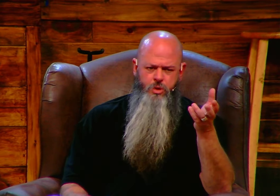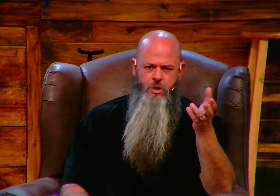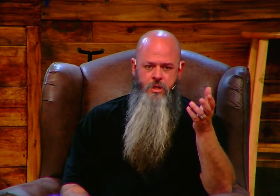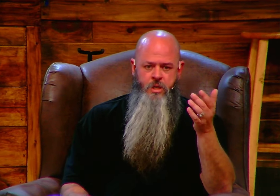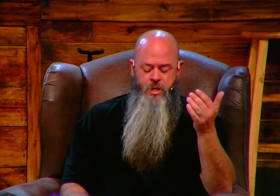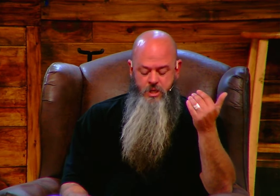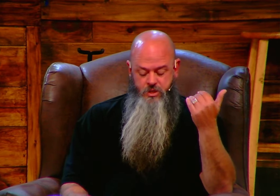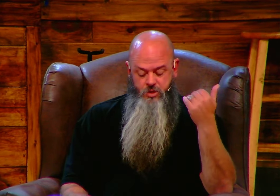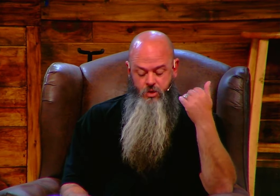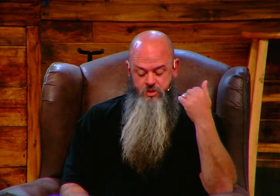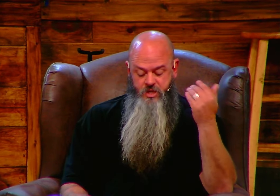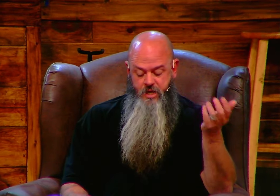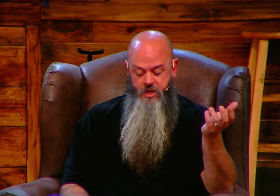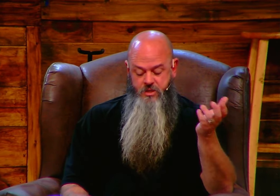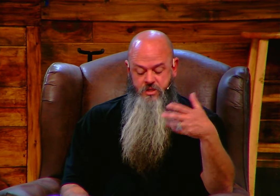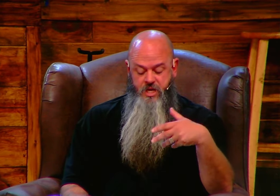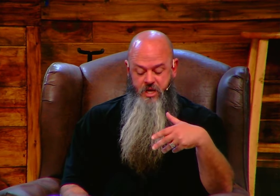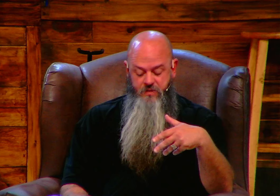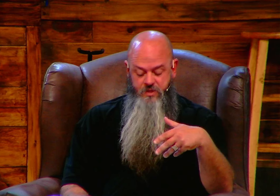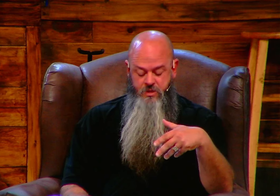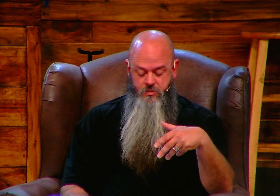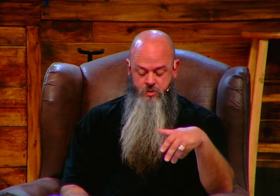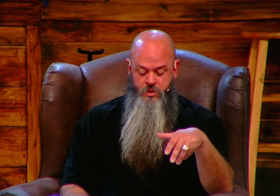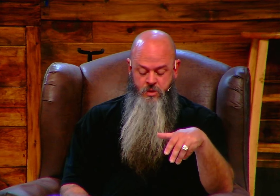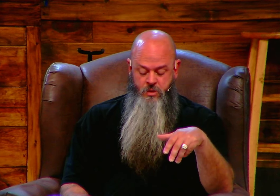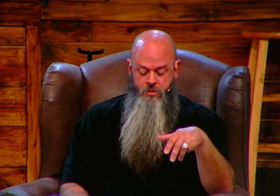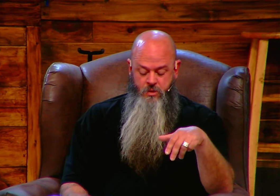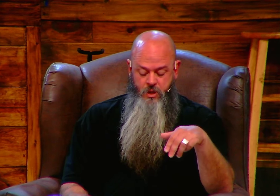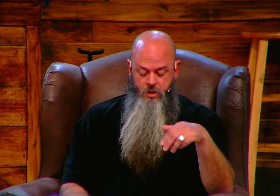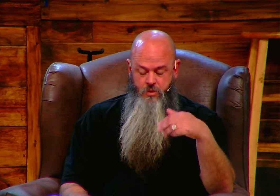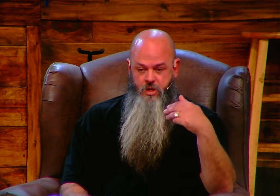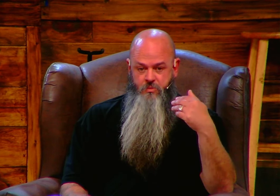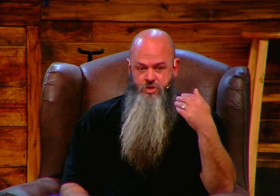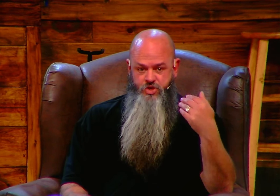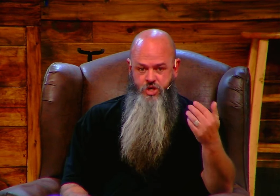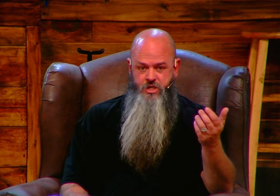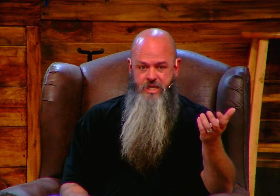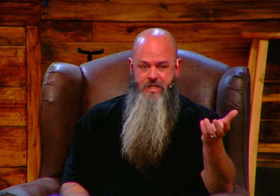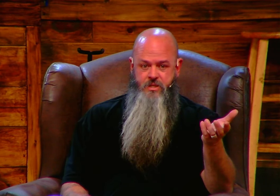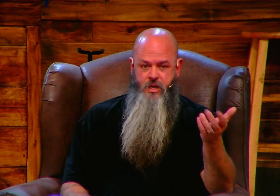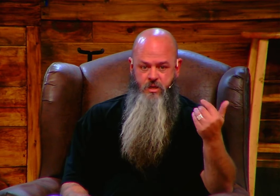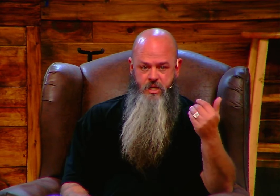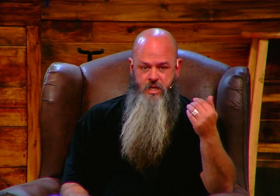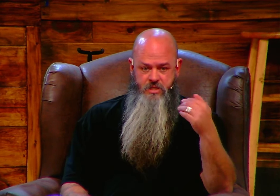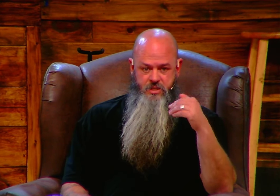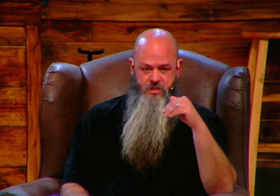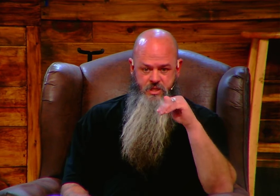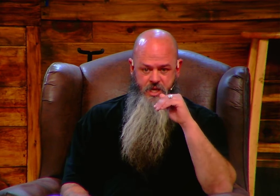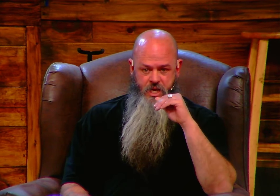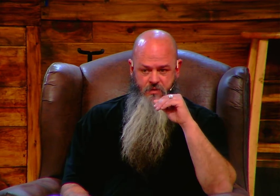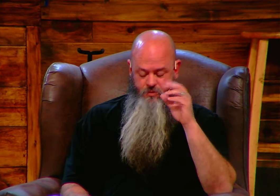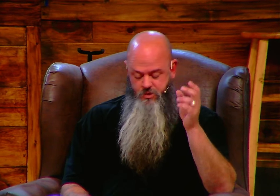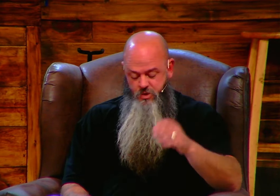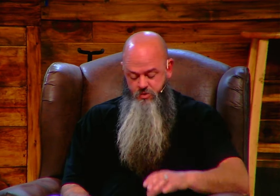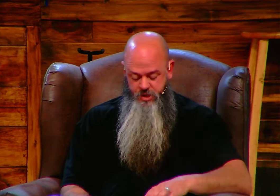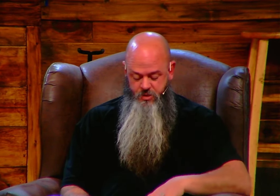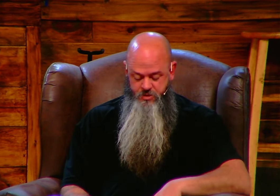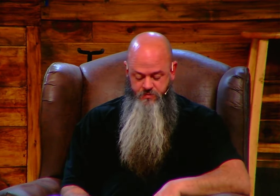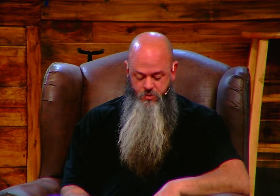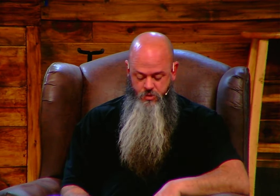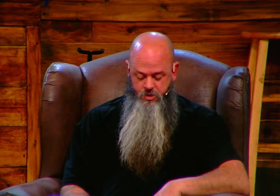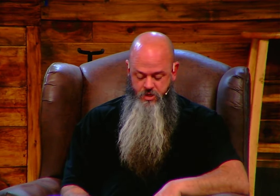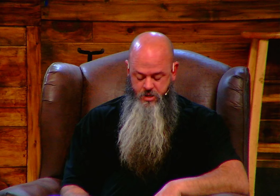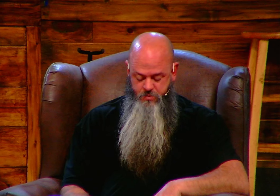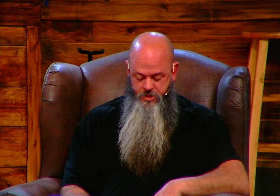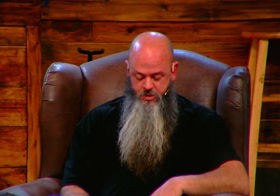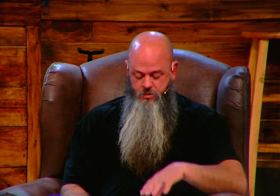her book is called Psychic to Saved. Her name is Jen Nizza, N-I-Z-Z-A, for the note takers if